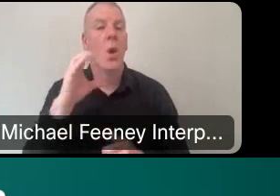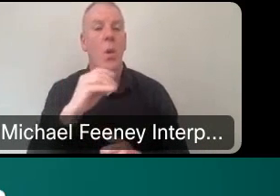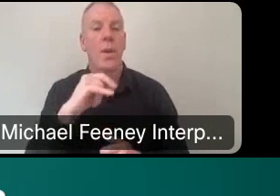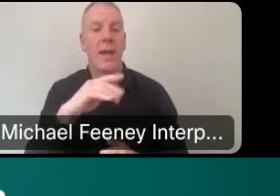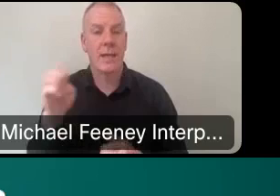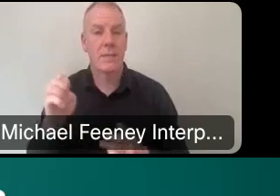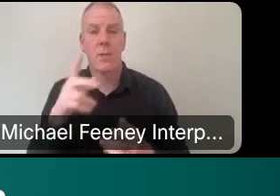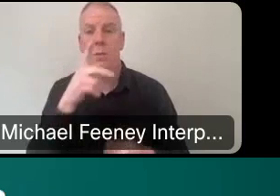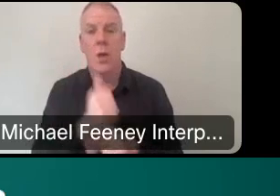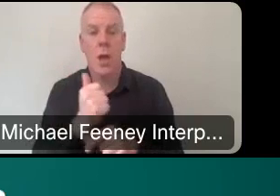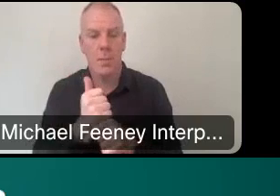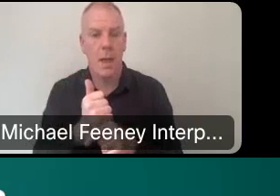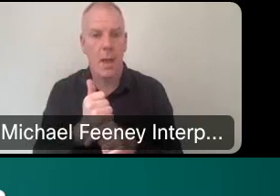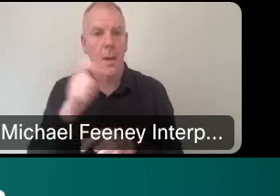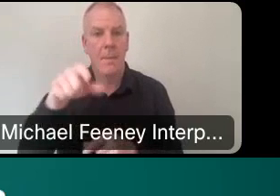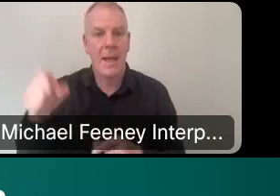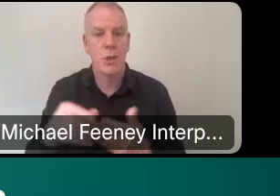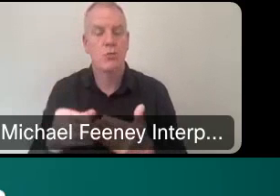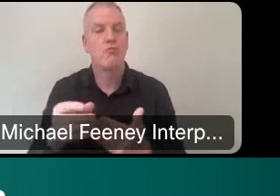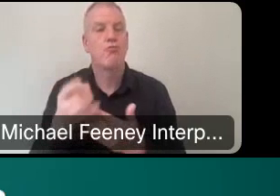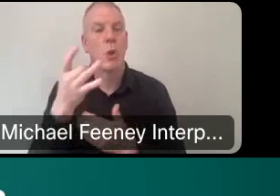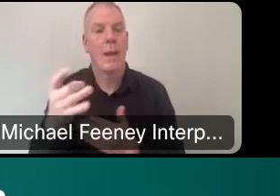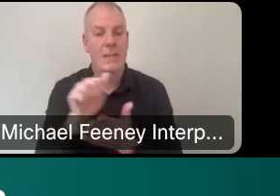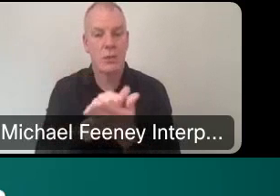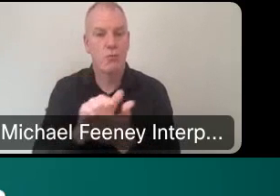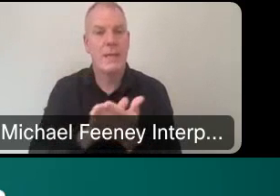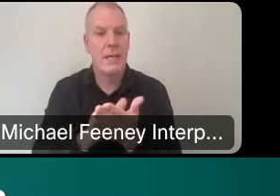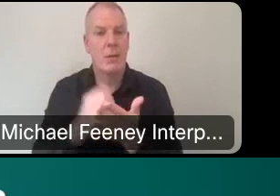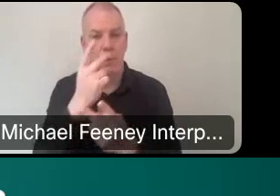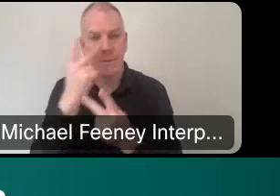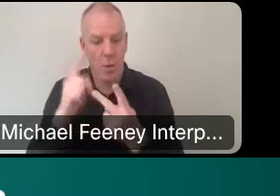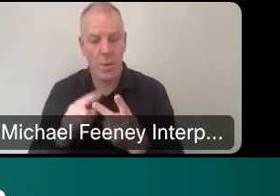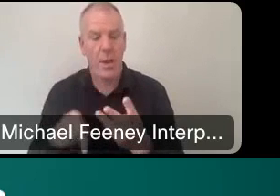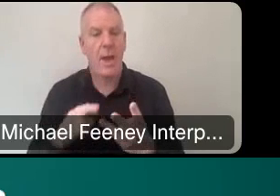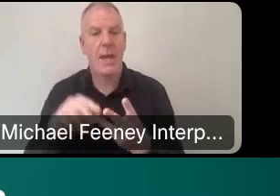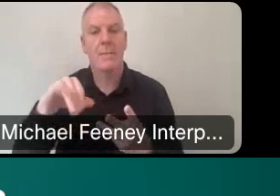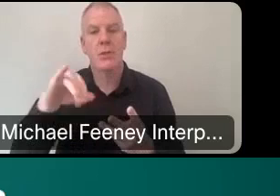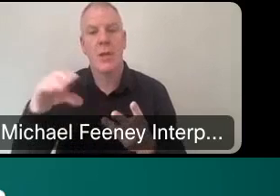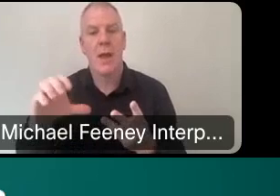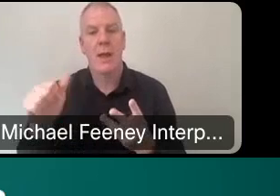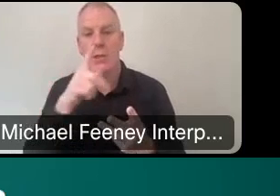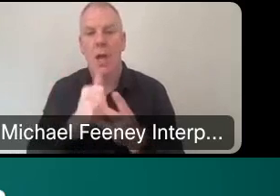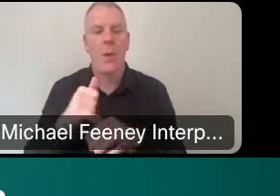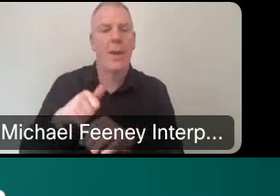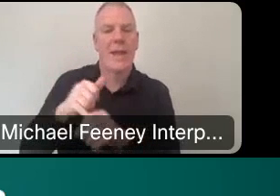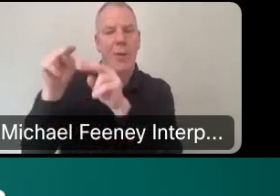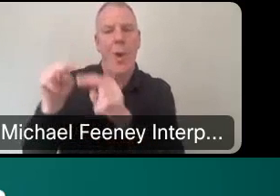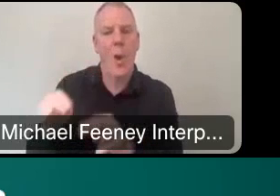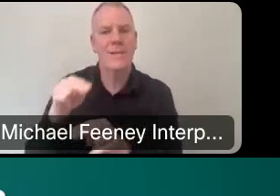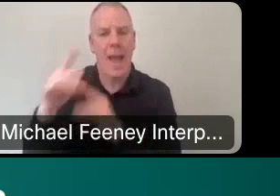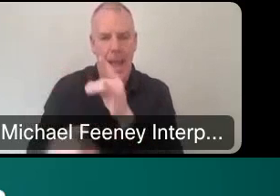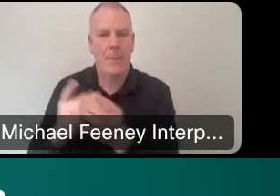through the Part 5 patient requested screening reviews, and Majella will talk through some of the provisions in relation to clinical audit that are